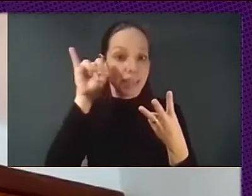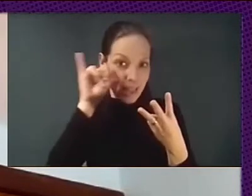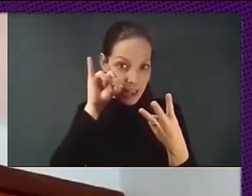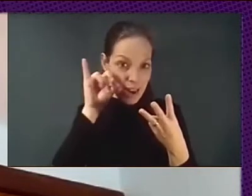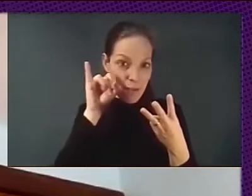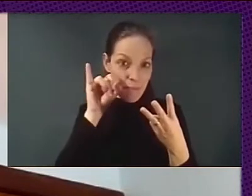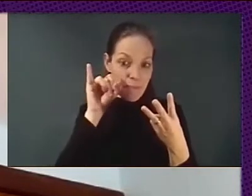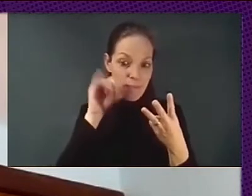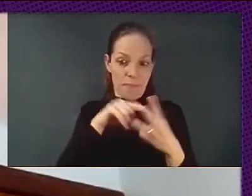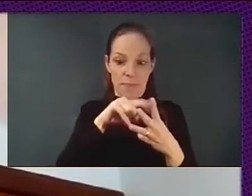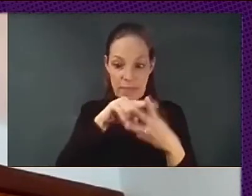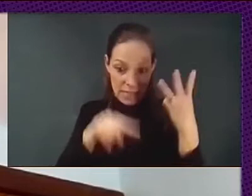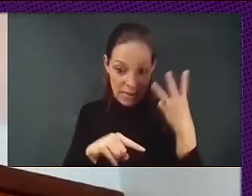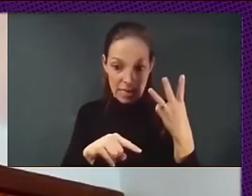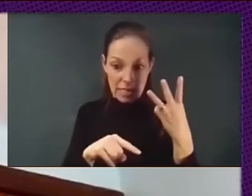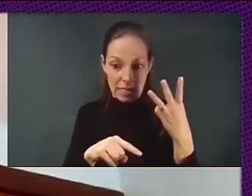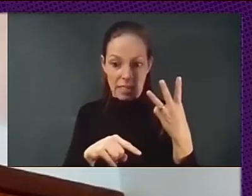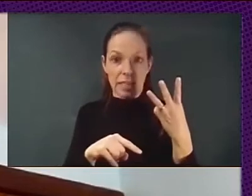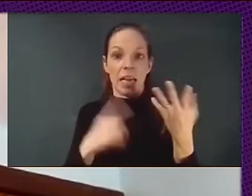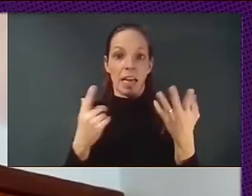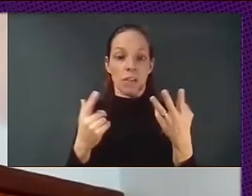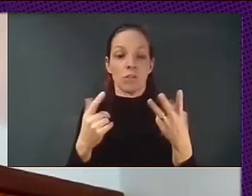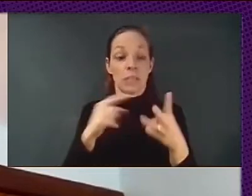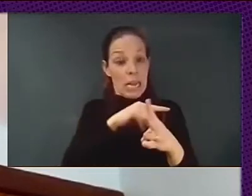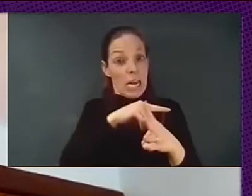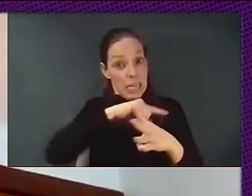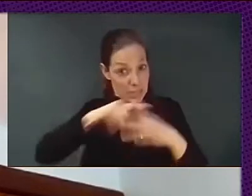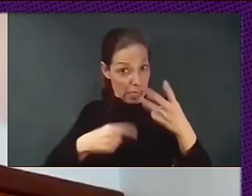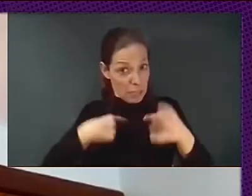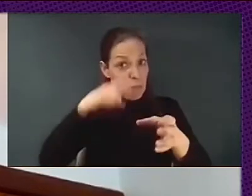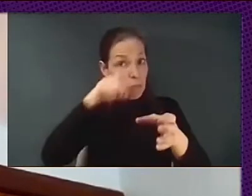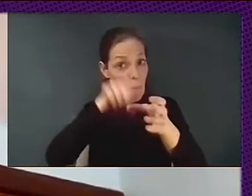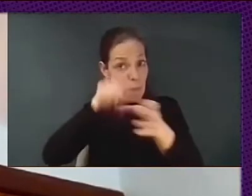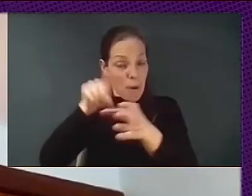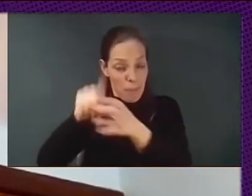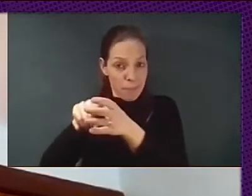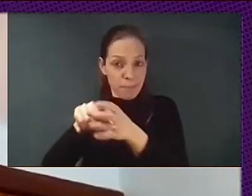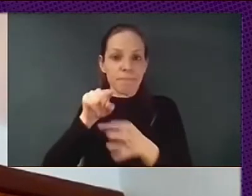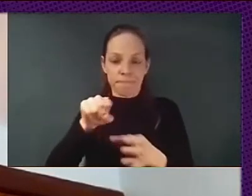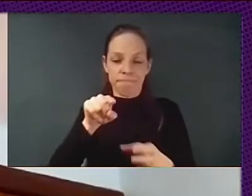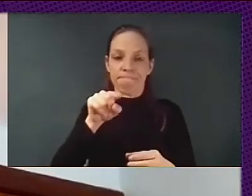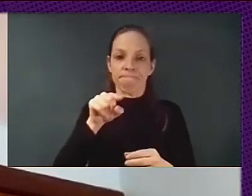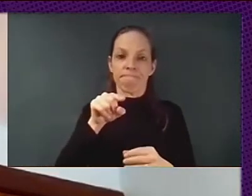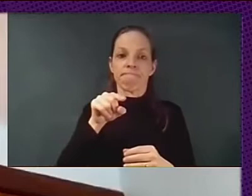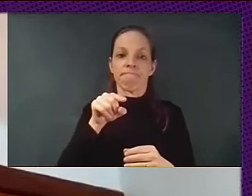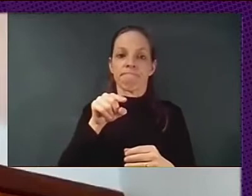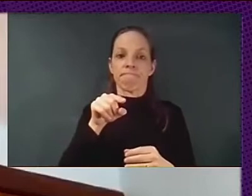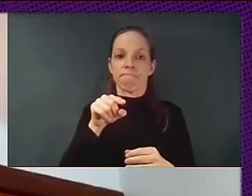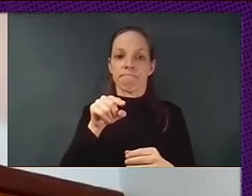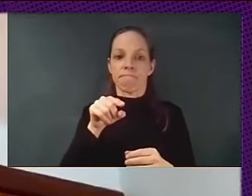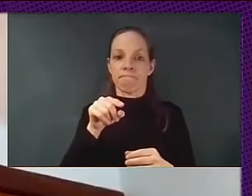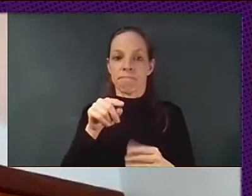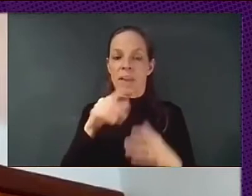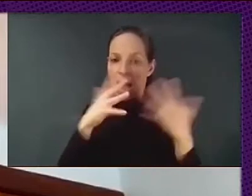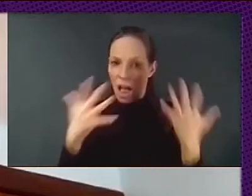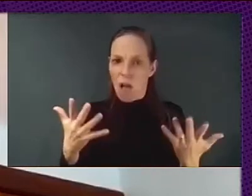finally entered the conversation after a decade of free software development on this, and it's been ignored by the people who are talking about antitrust.